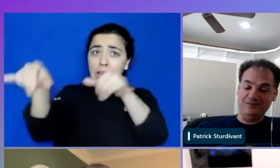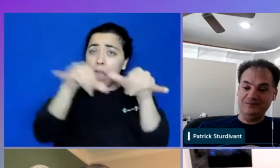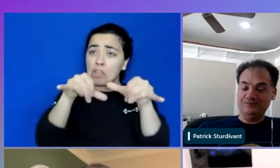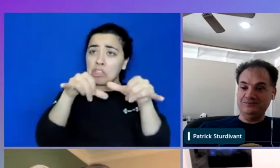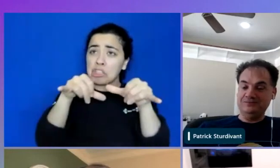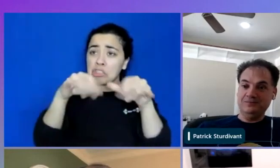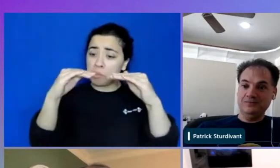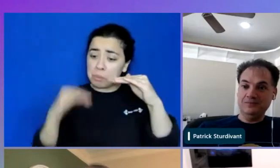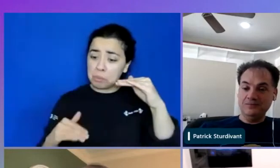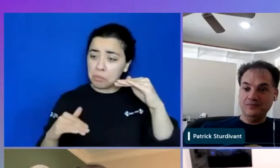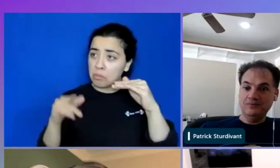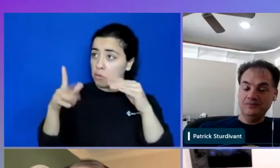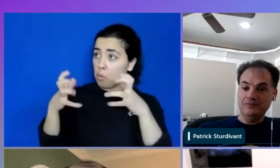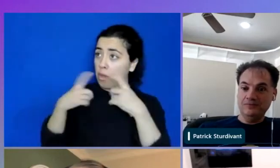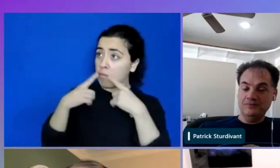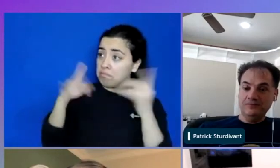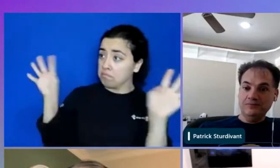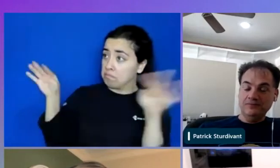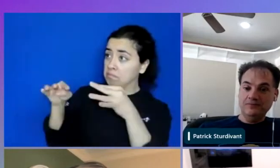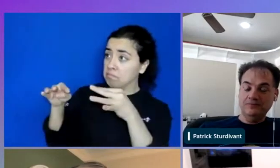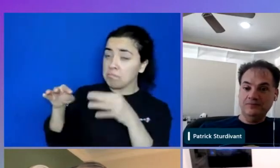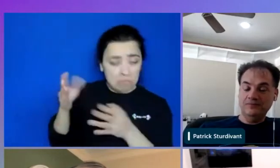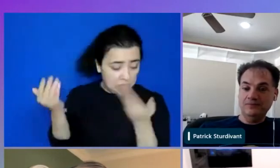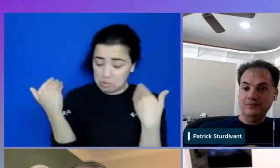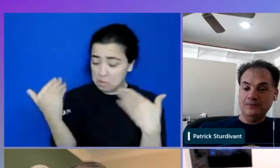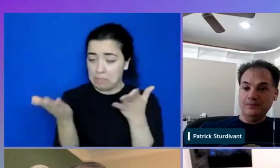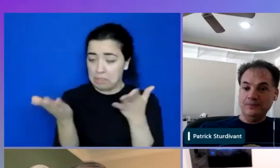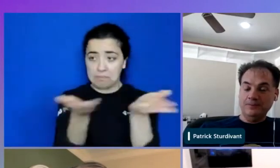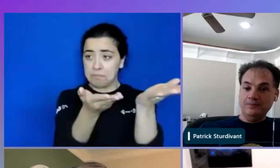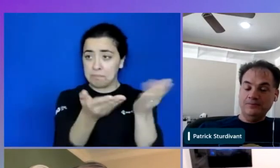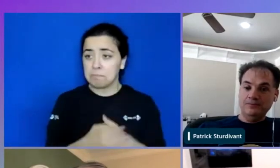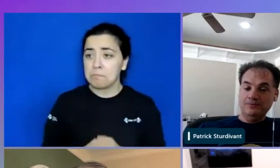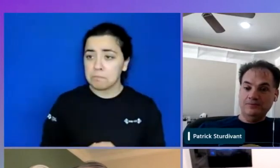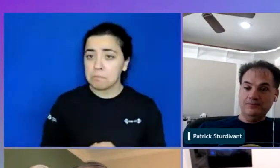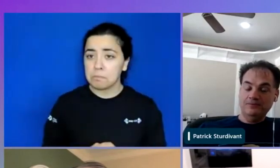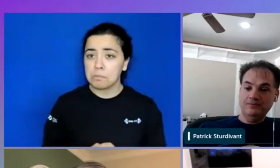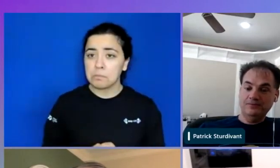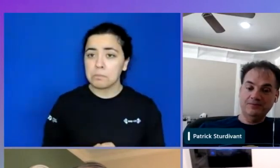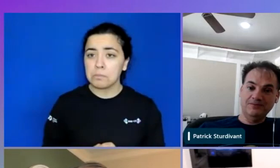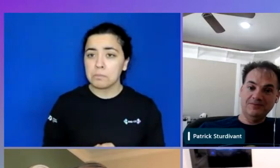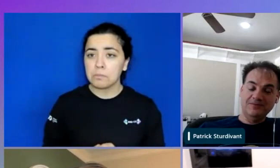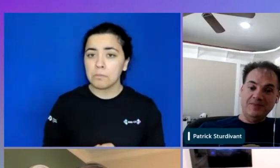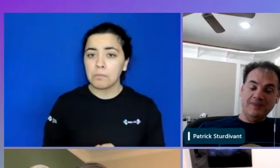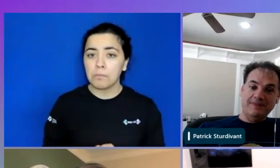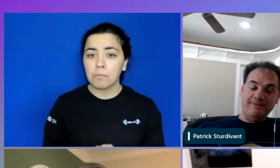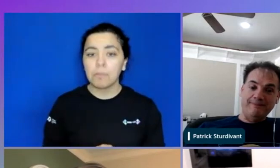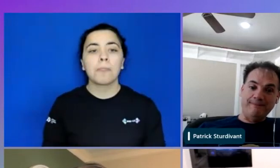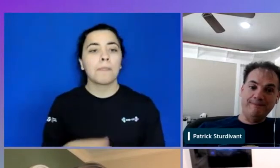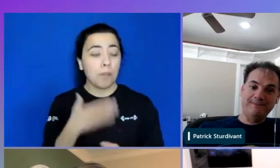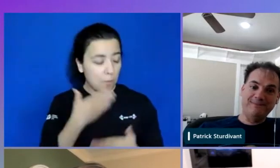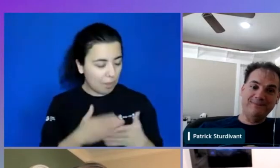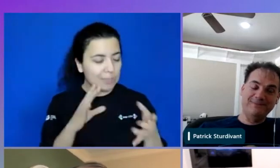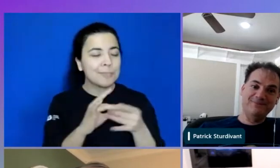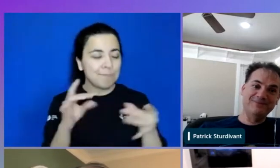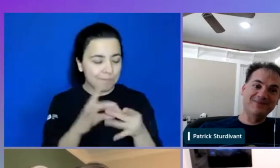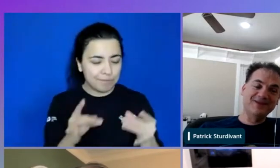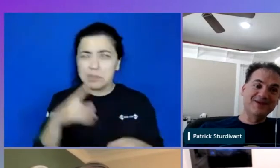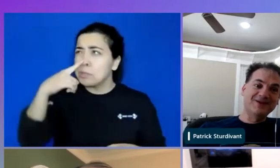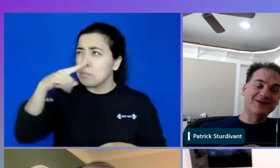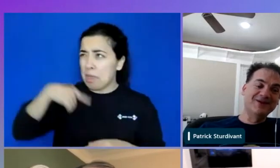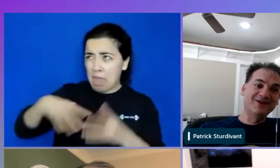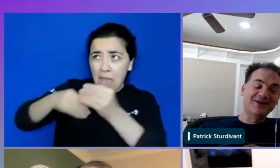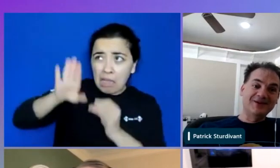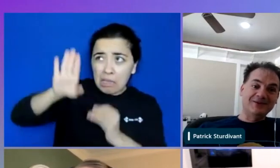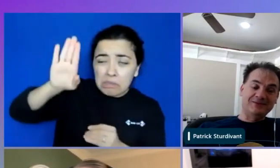it. Well said. Can I add something here? Yep, and then we Yeah. will try to get a couple